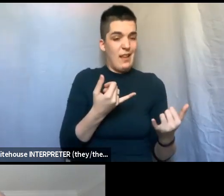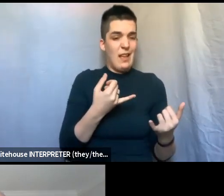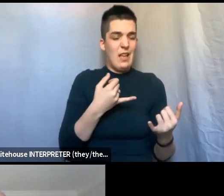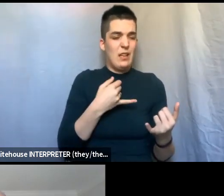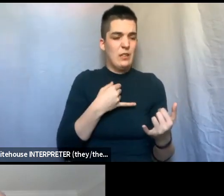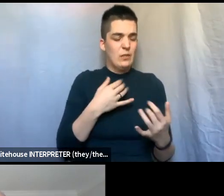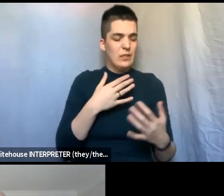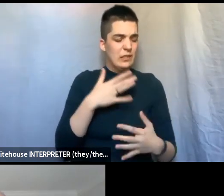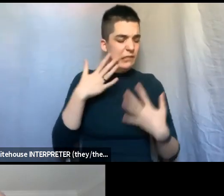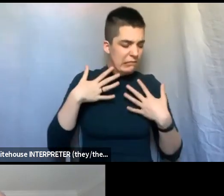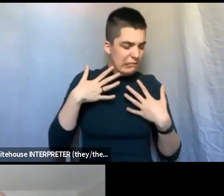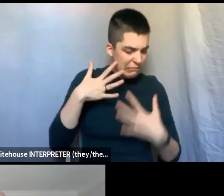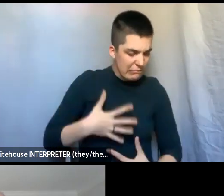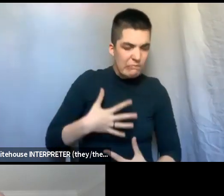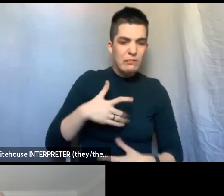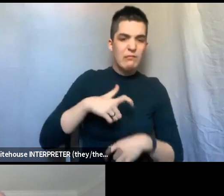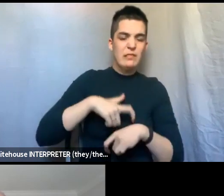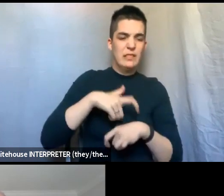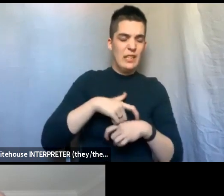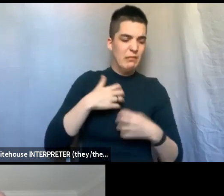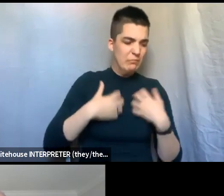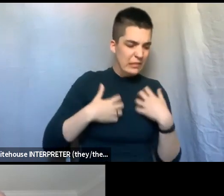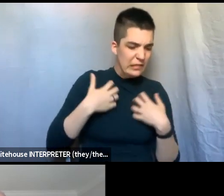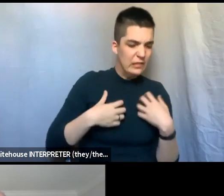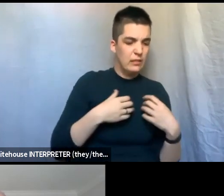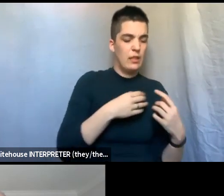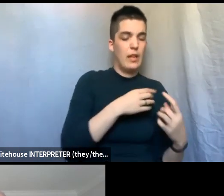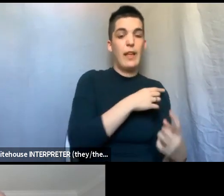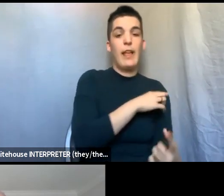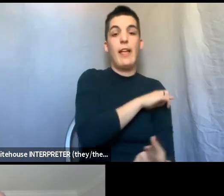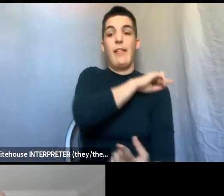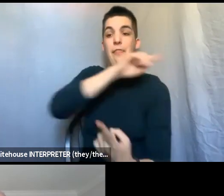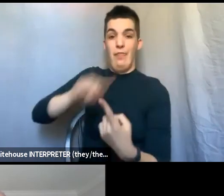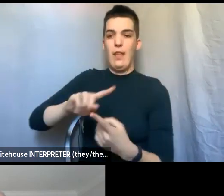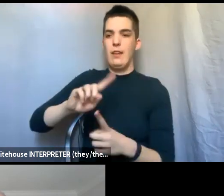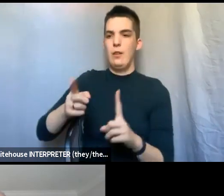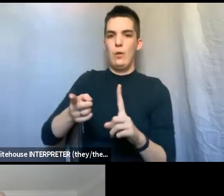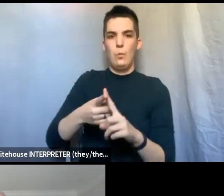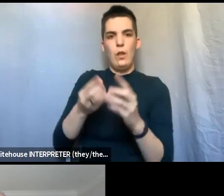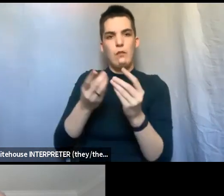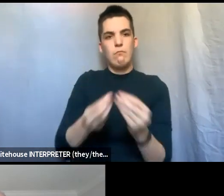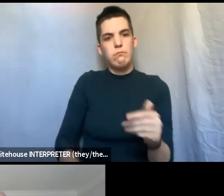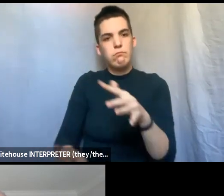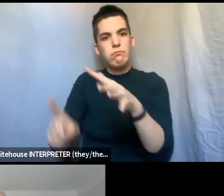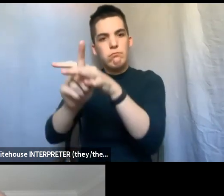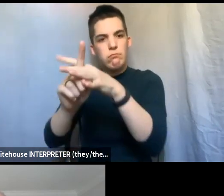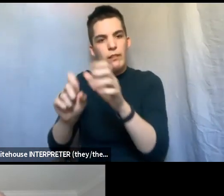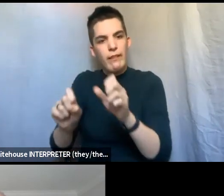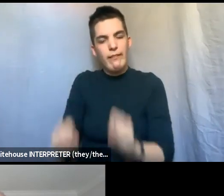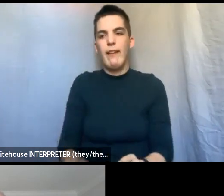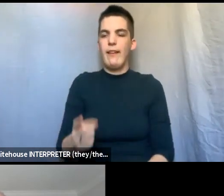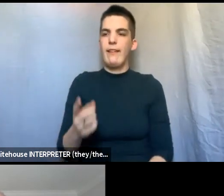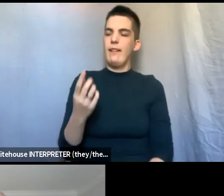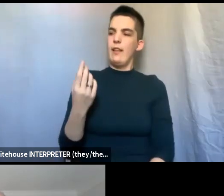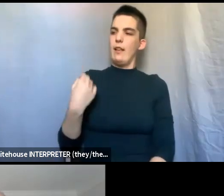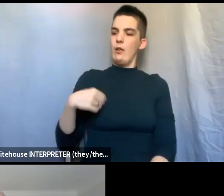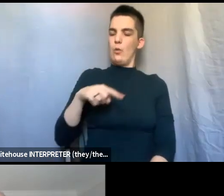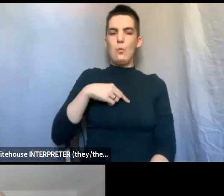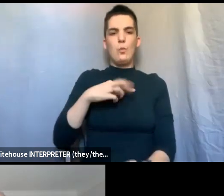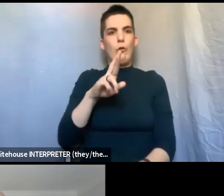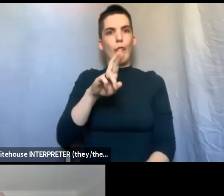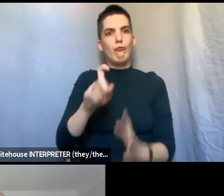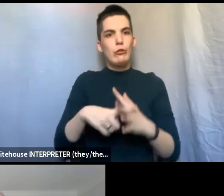us, and then, when the vaccine appears, and things are rethought and restarted